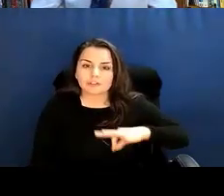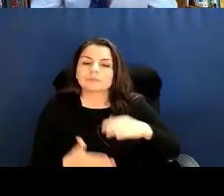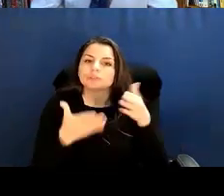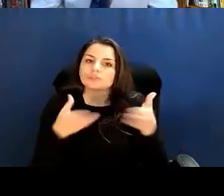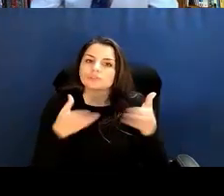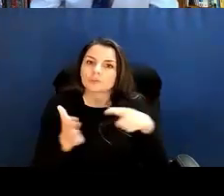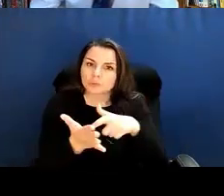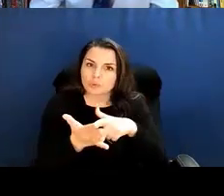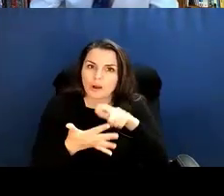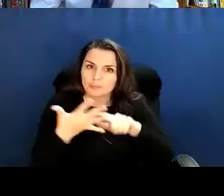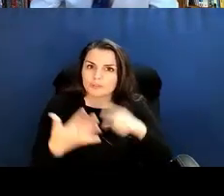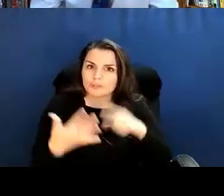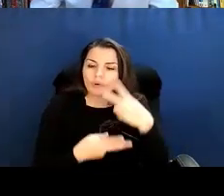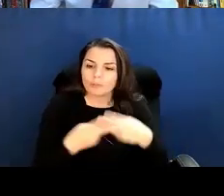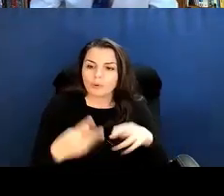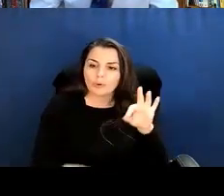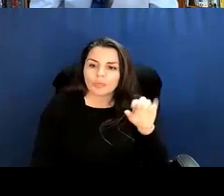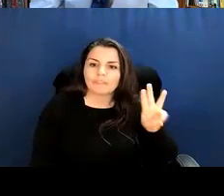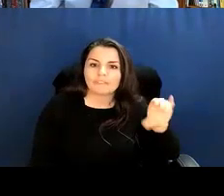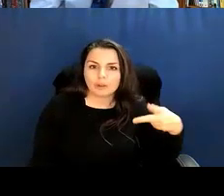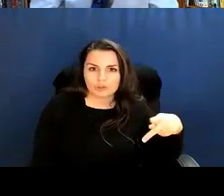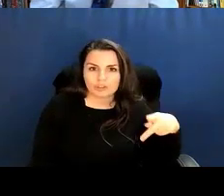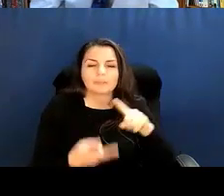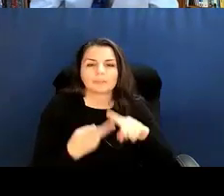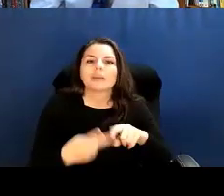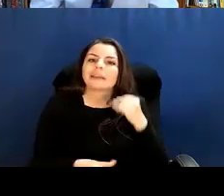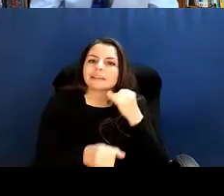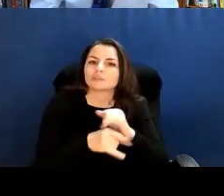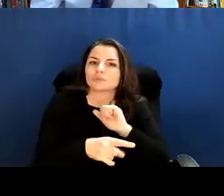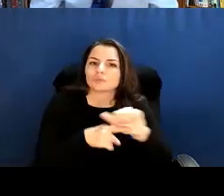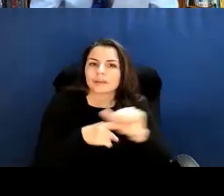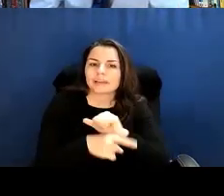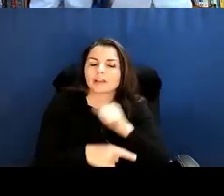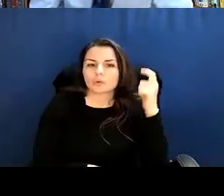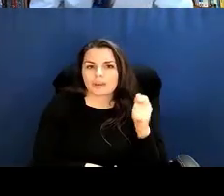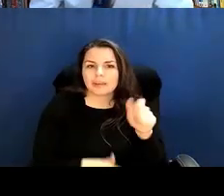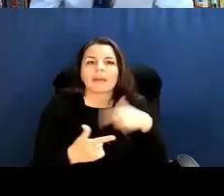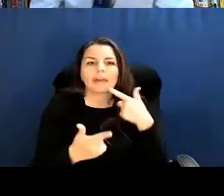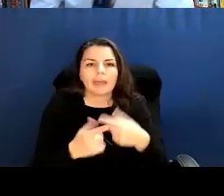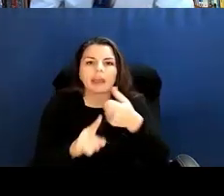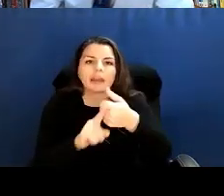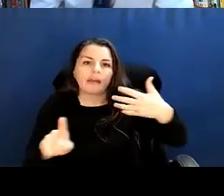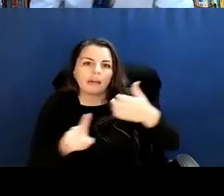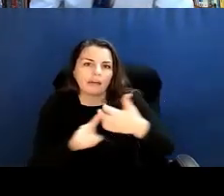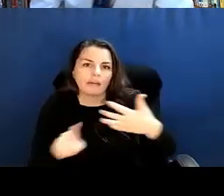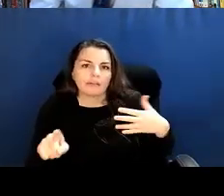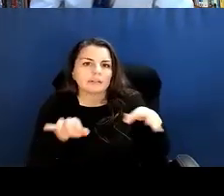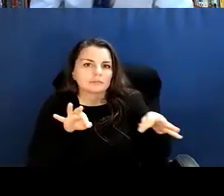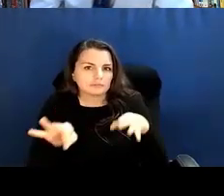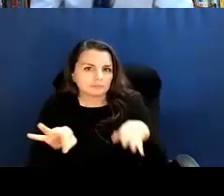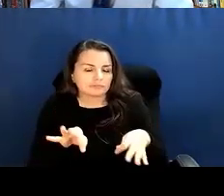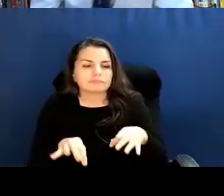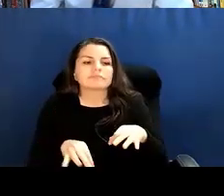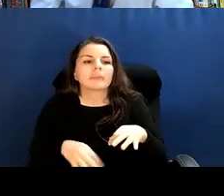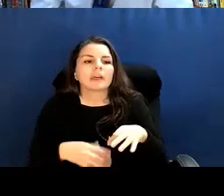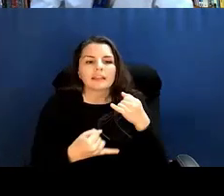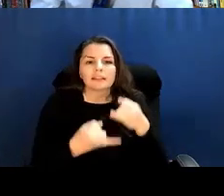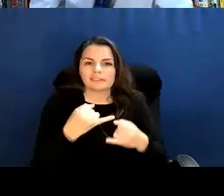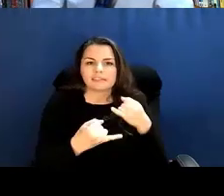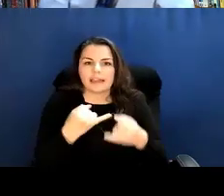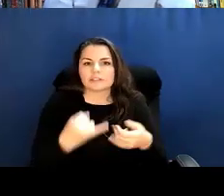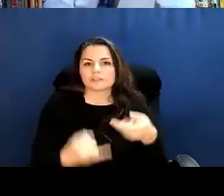fellowships and institutional training grants. And then I'll break those two apart so that you can see how those function. And then the last two bullets are